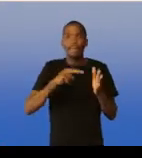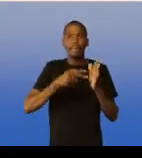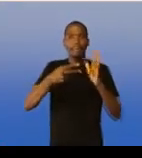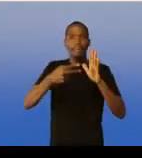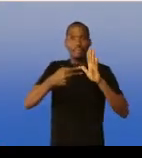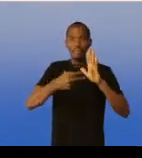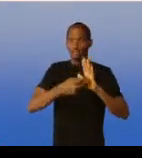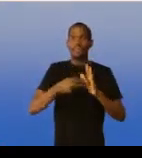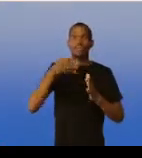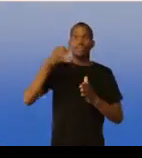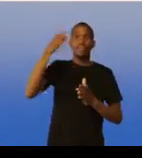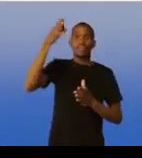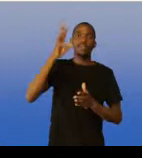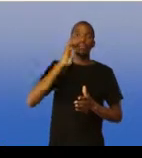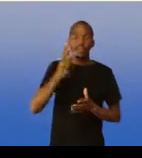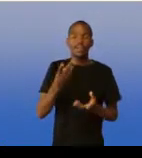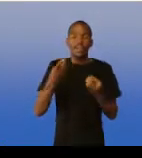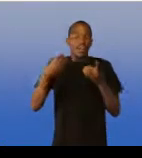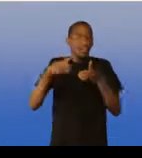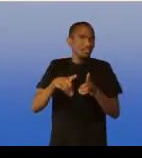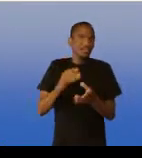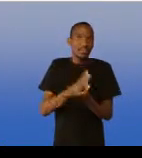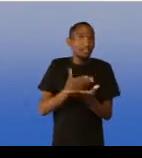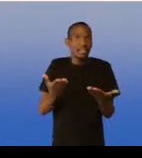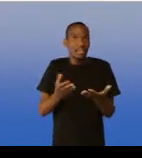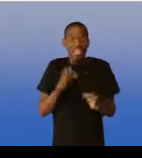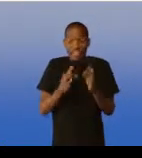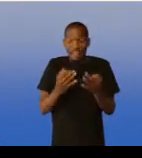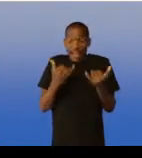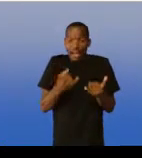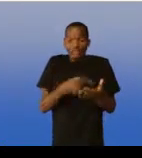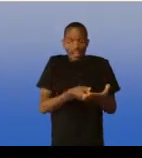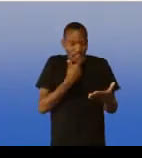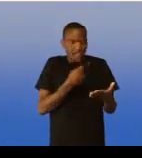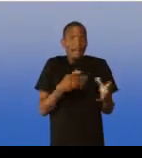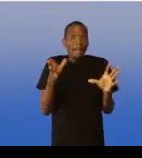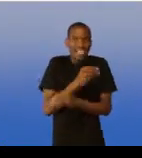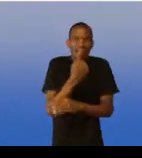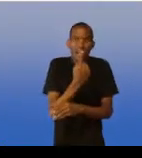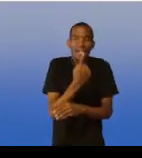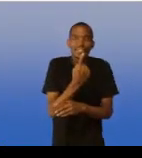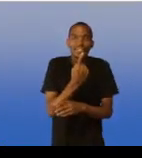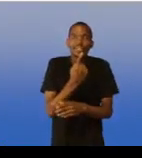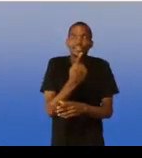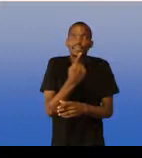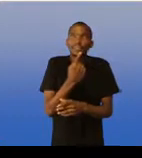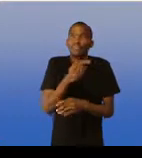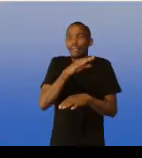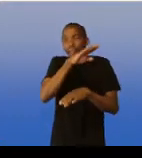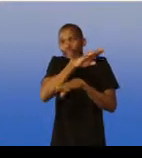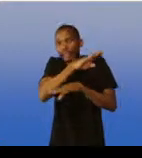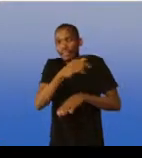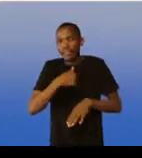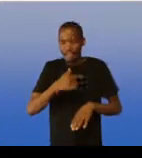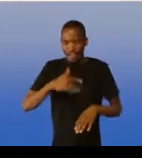the periods. Let's say I forget and then I miss one dose. If it so happens, in the evening, I'll feel my body has changed.